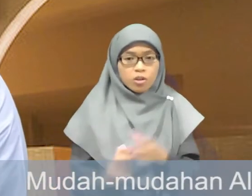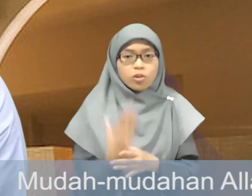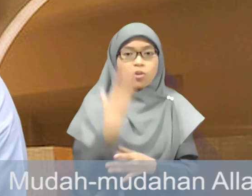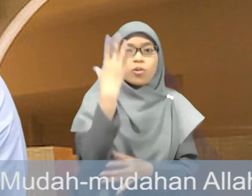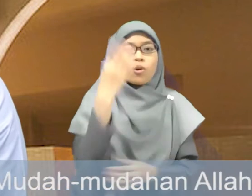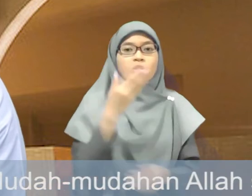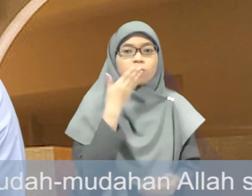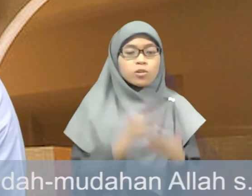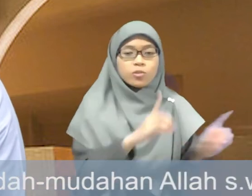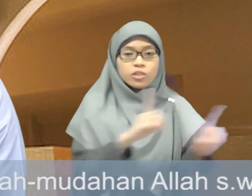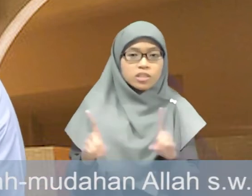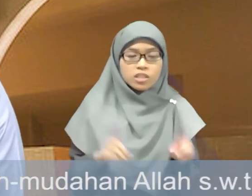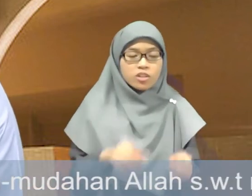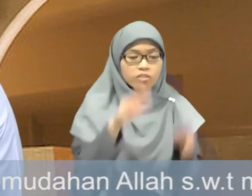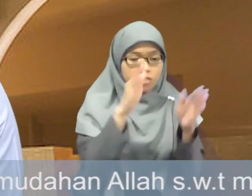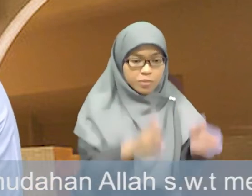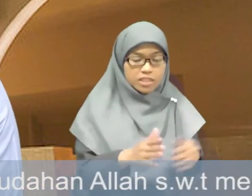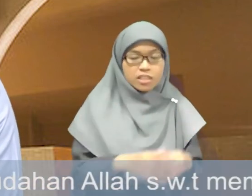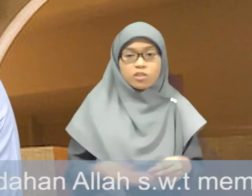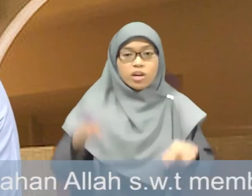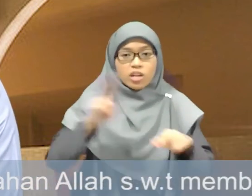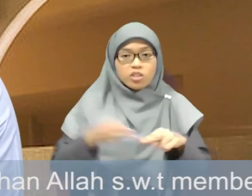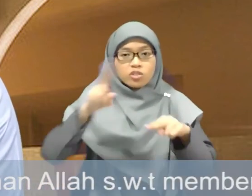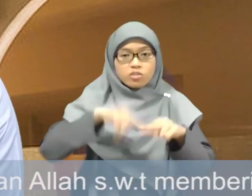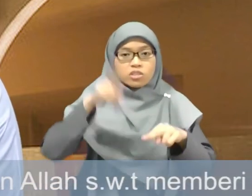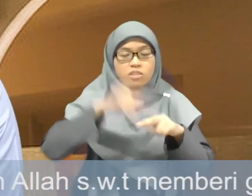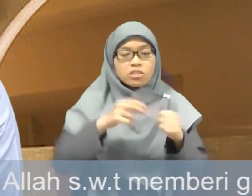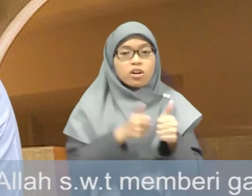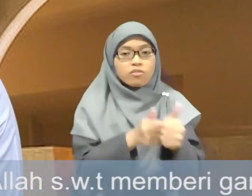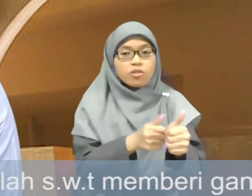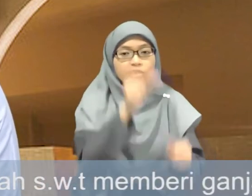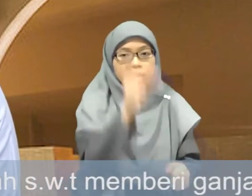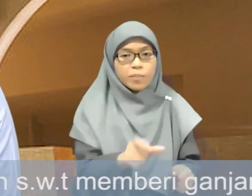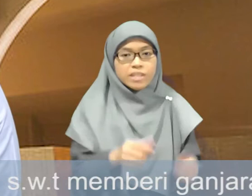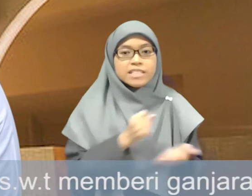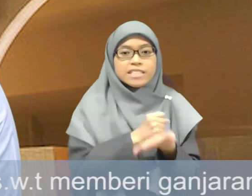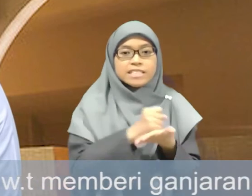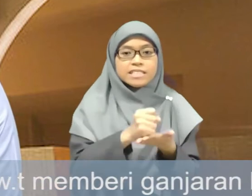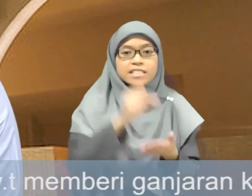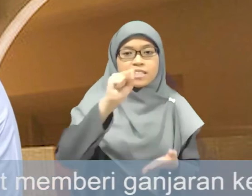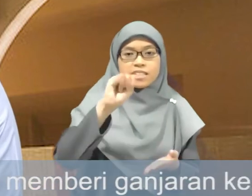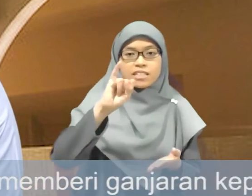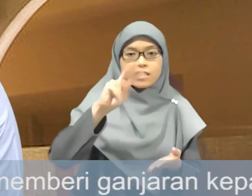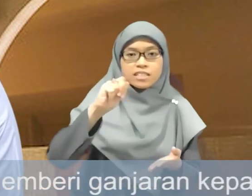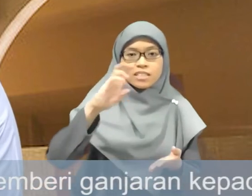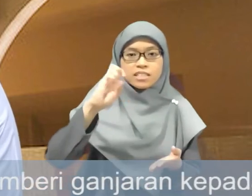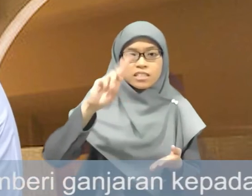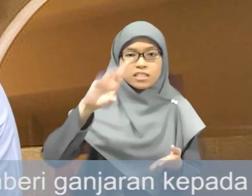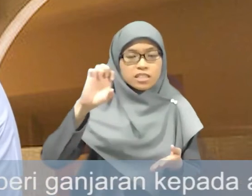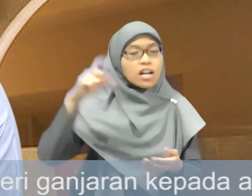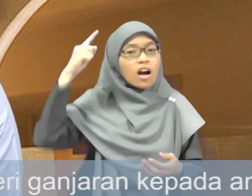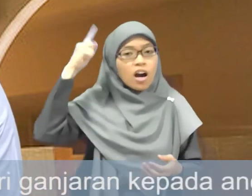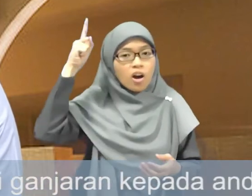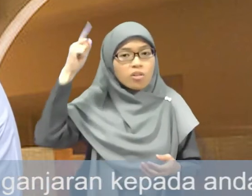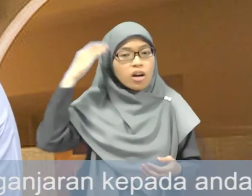good deeds of its doers. He will increase according to the person's sincerity in his deeds, and He has full